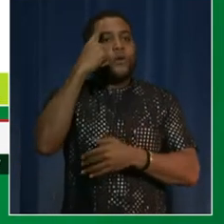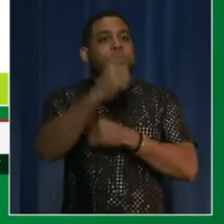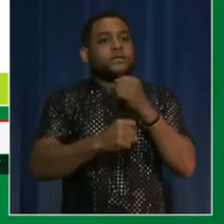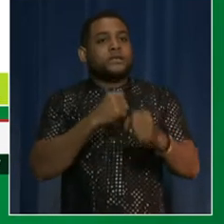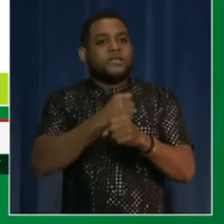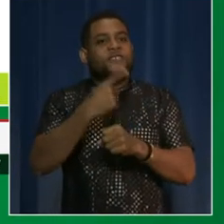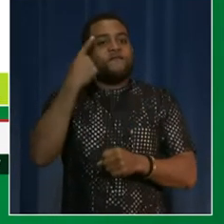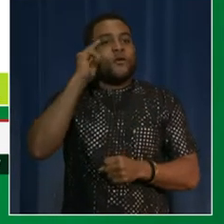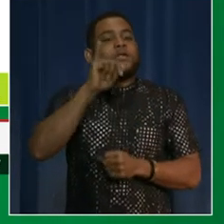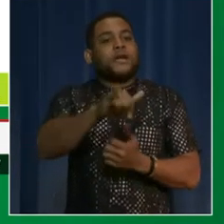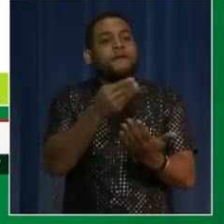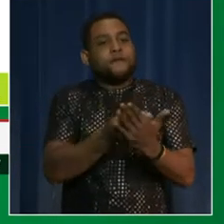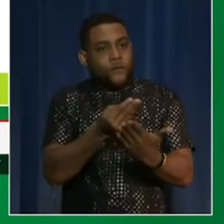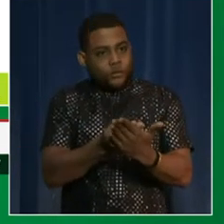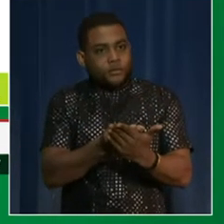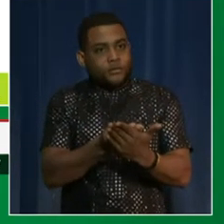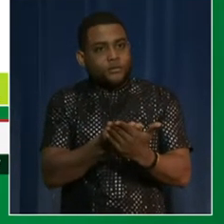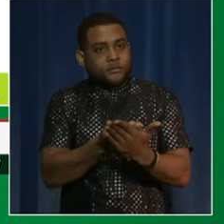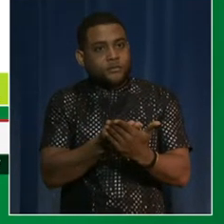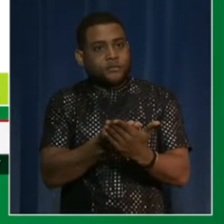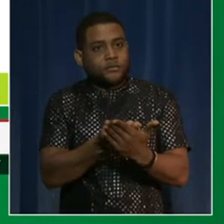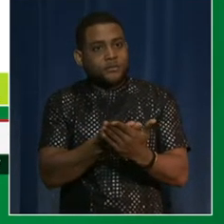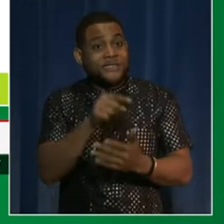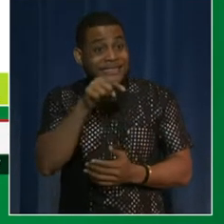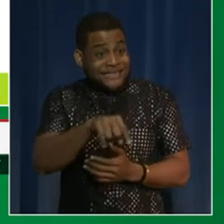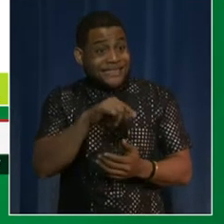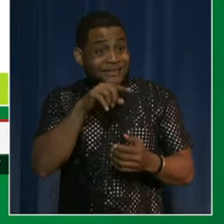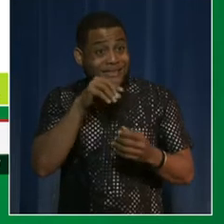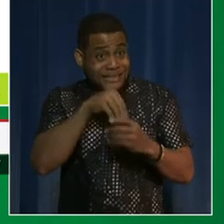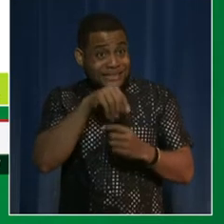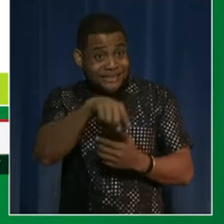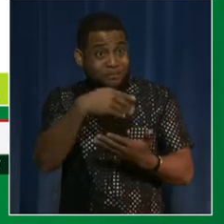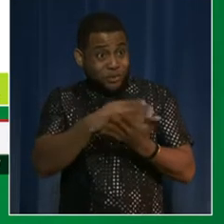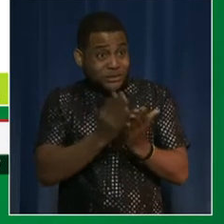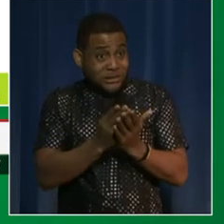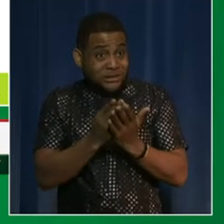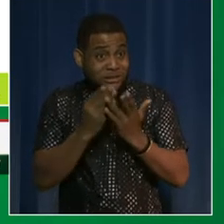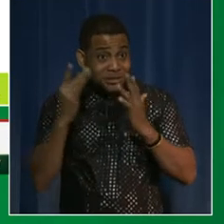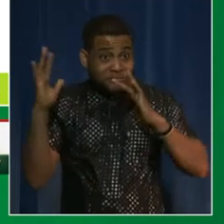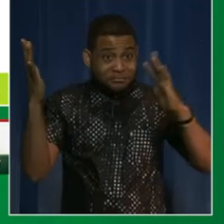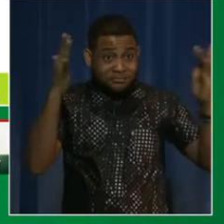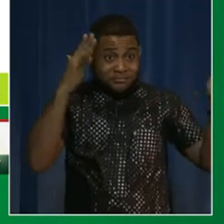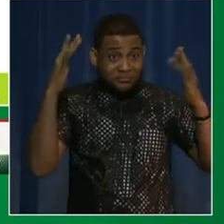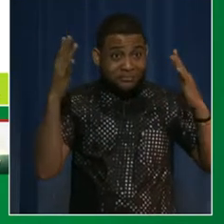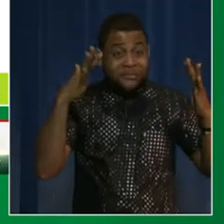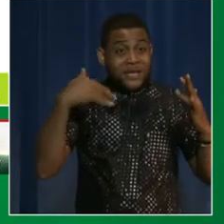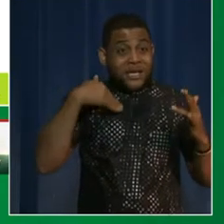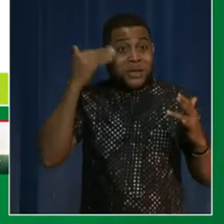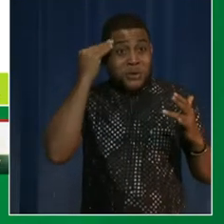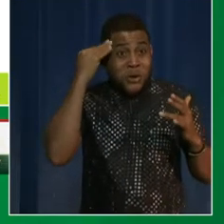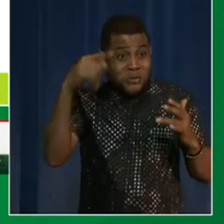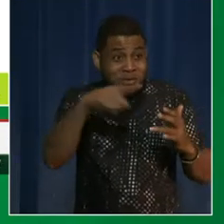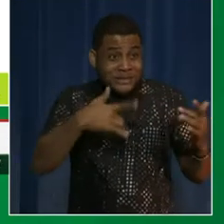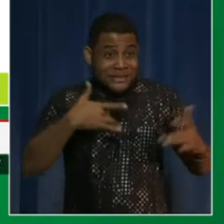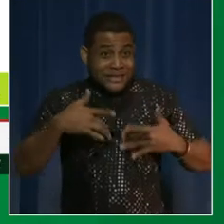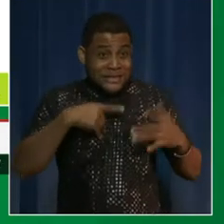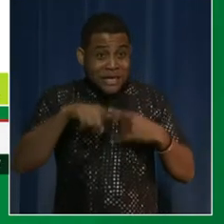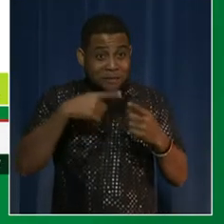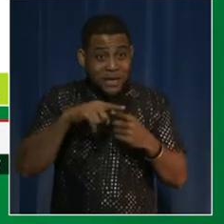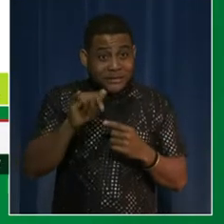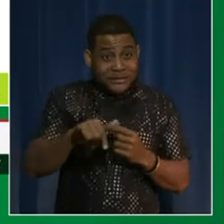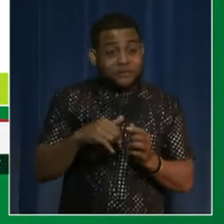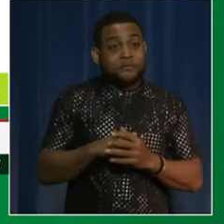Fund funding in this budget. I know Drew's excited about that. But within housing, you also see a